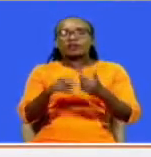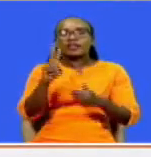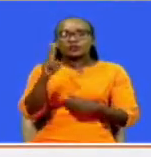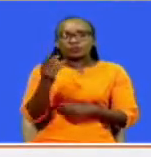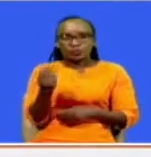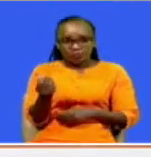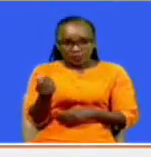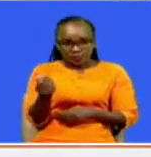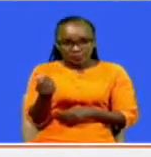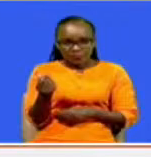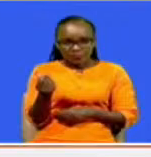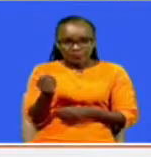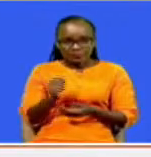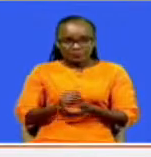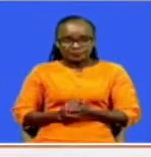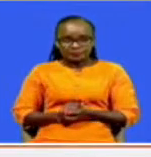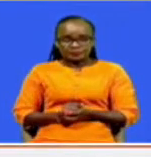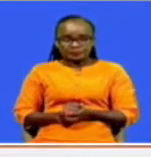the private sector.